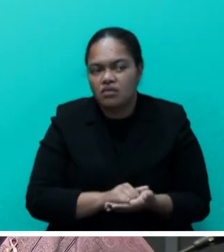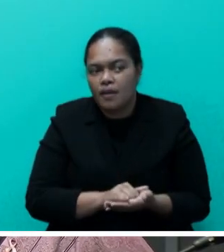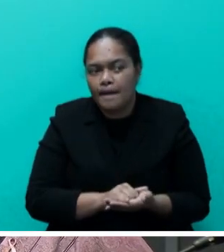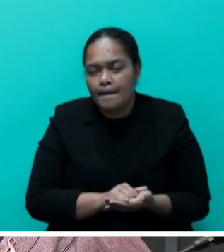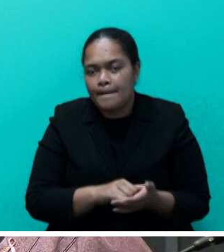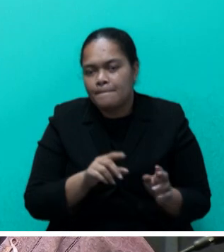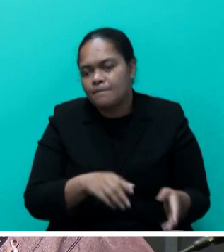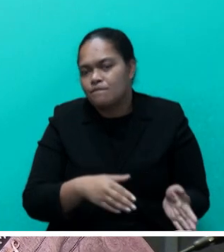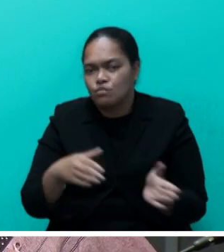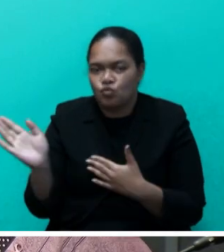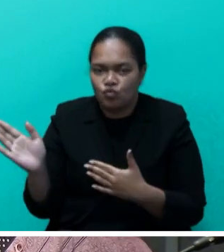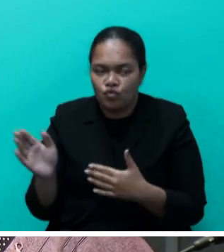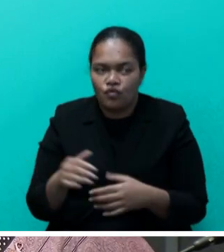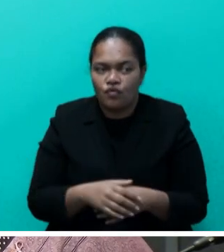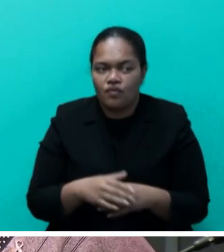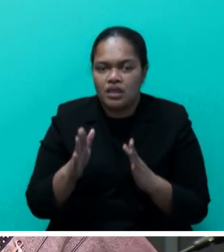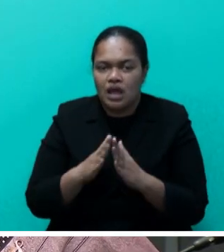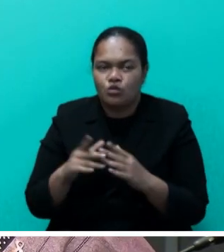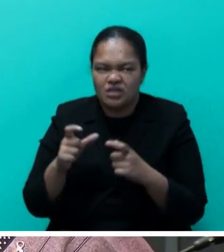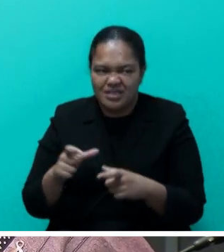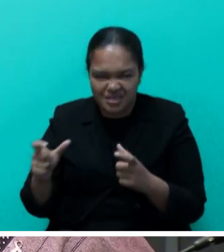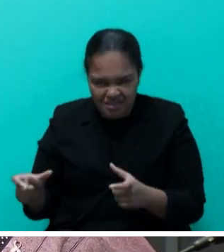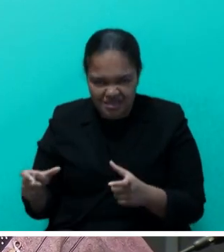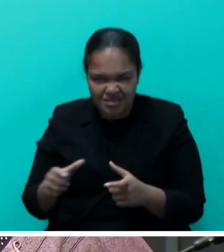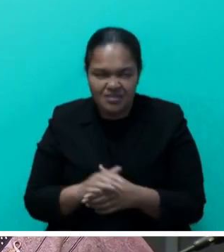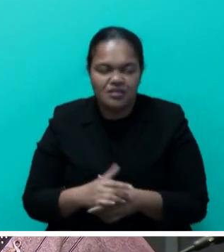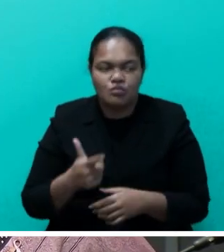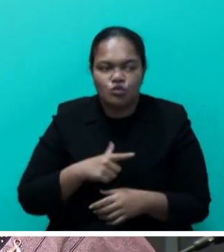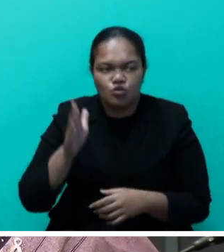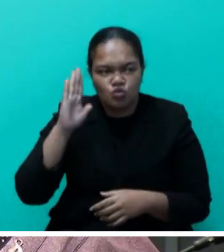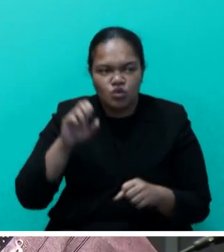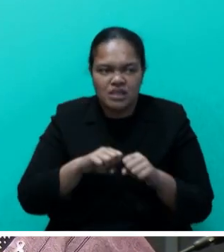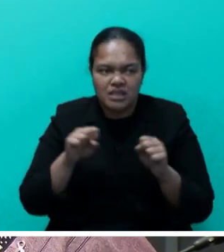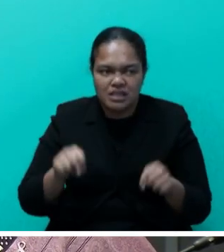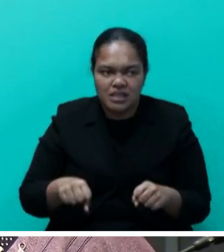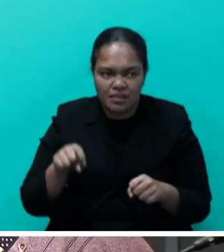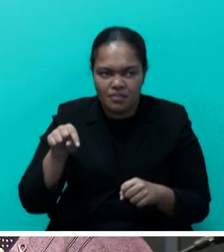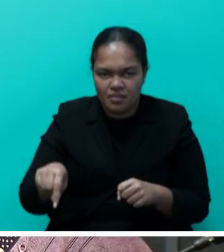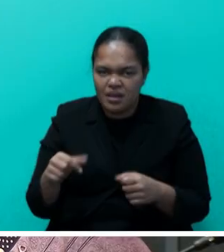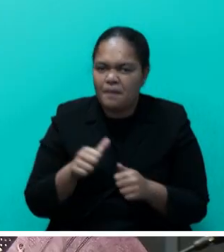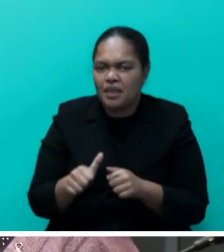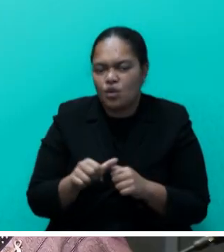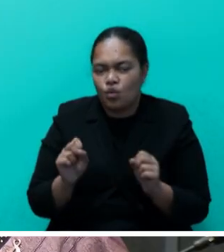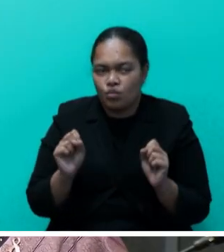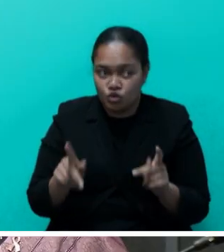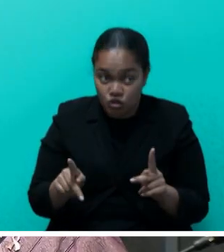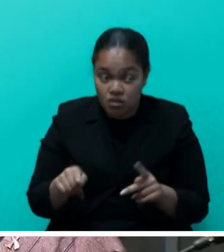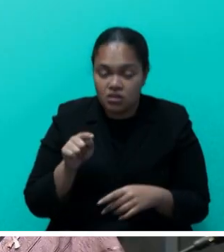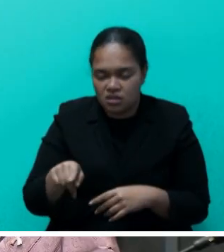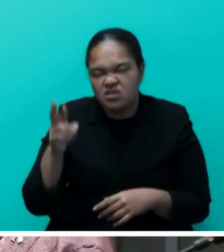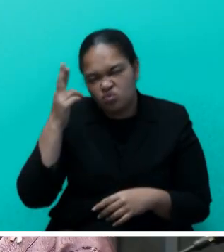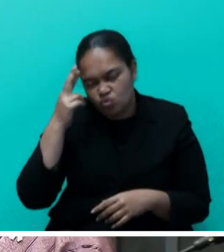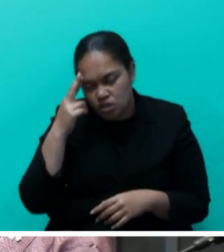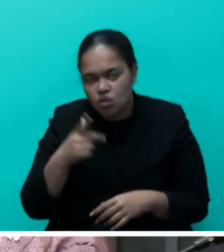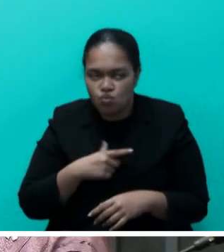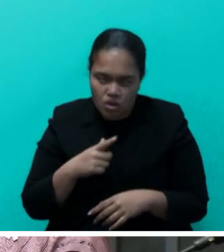towns and cities because of the thinking that the school system here would provide them better opportunities. So that is the reason why